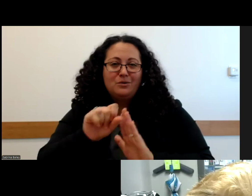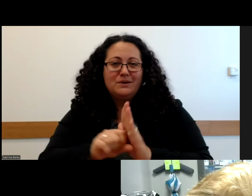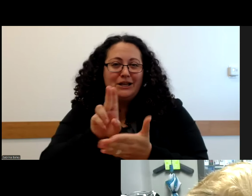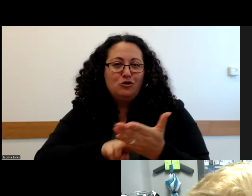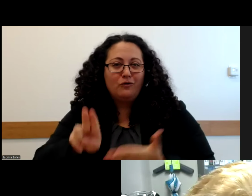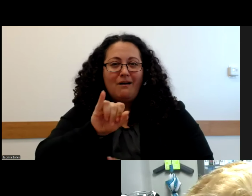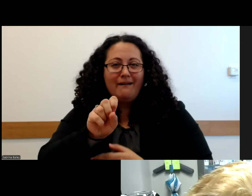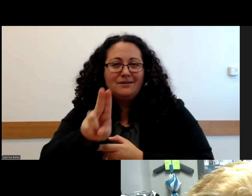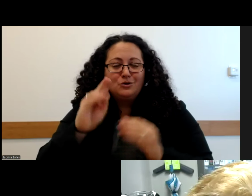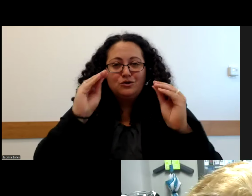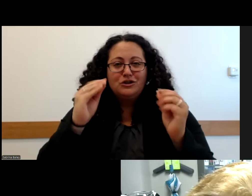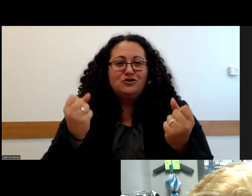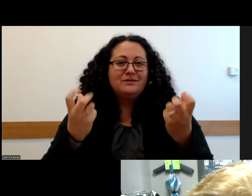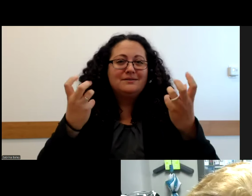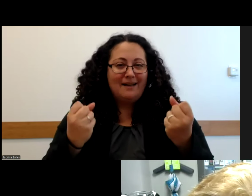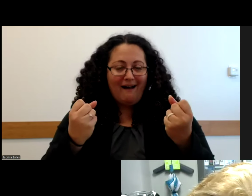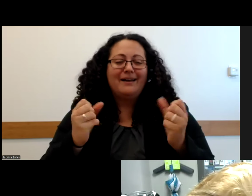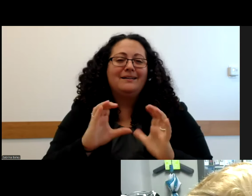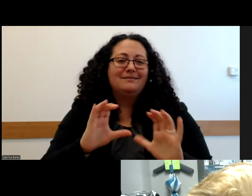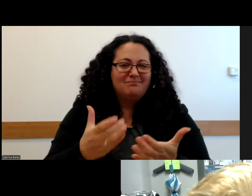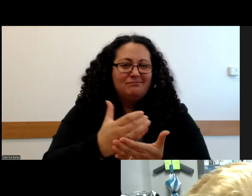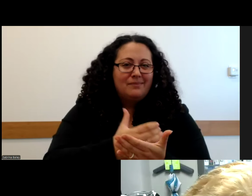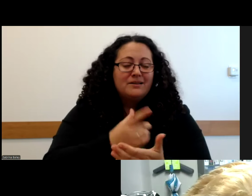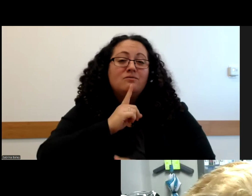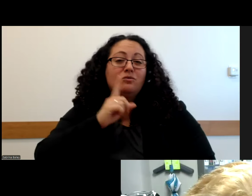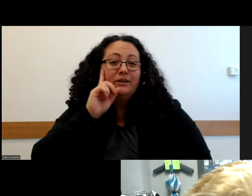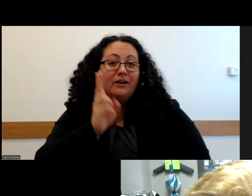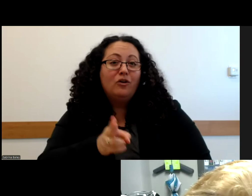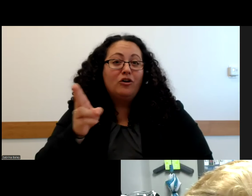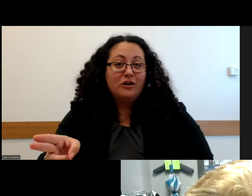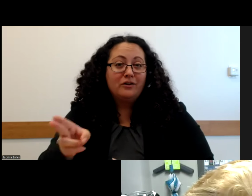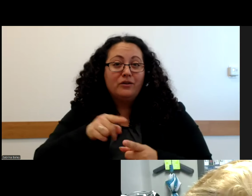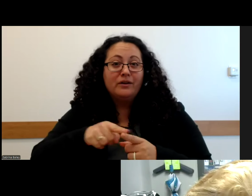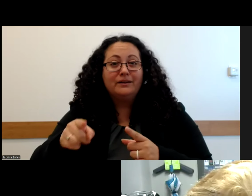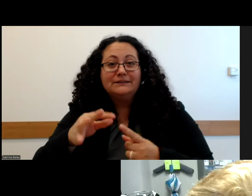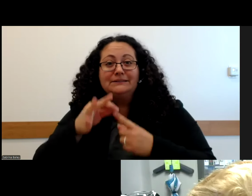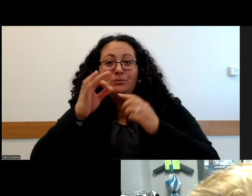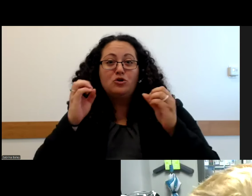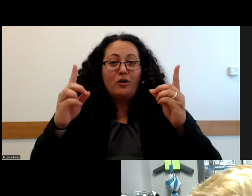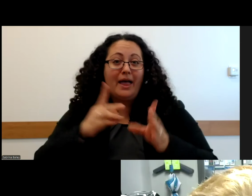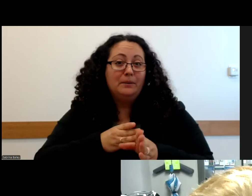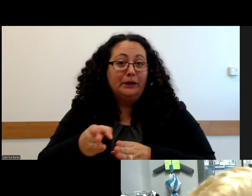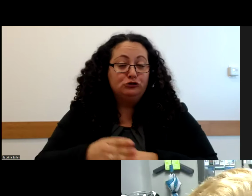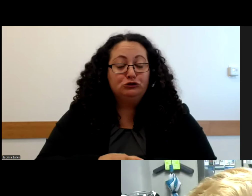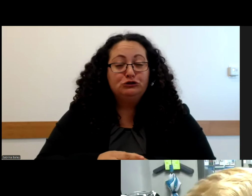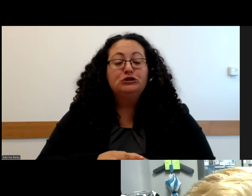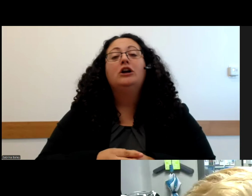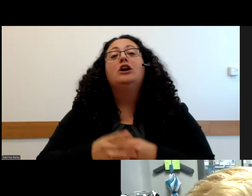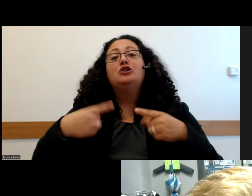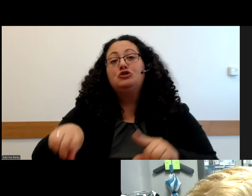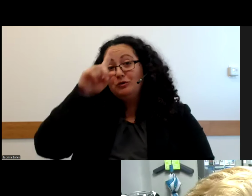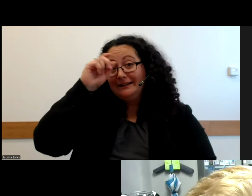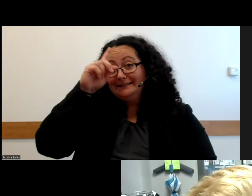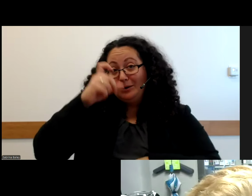where she teaches American Sign Language courses for deaf and hard of hearing special education majors. During summer